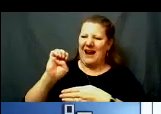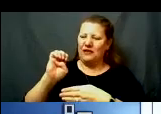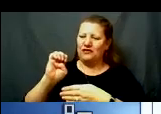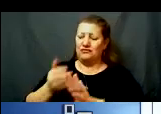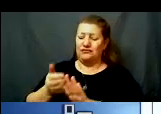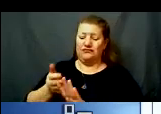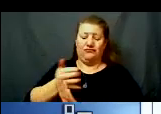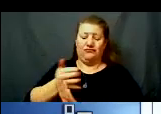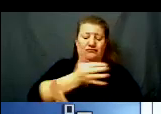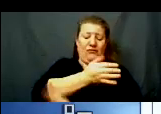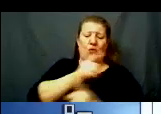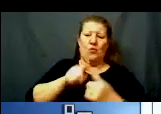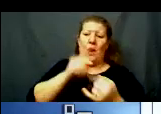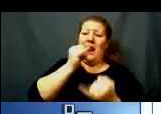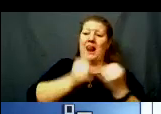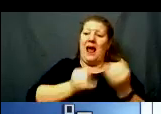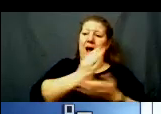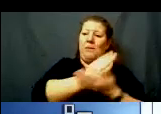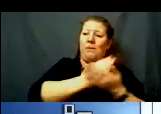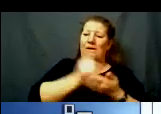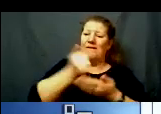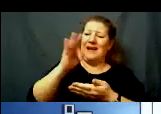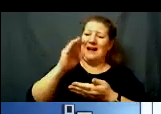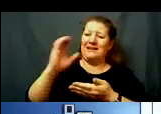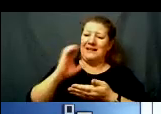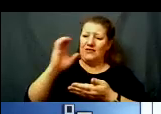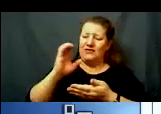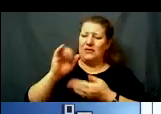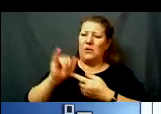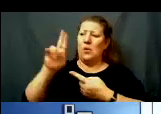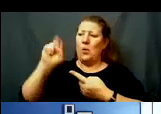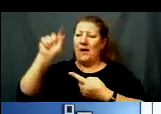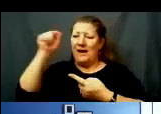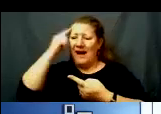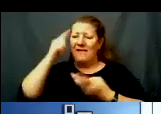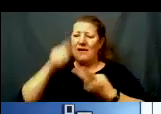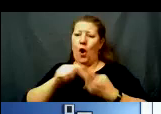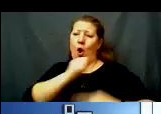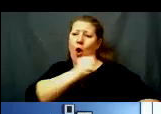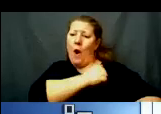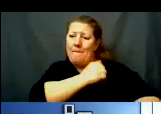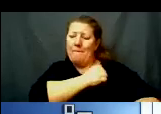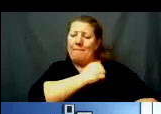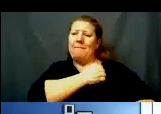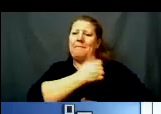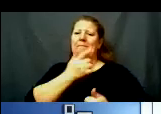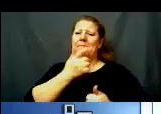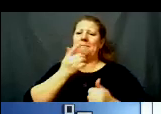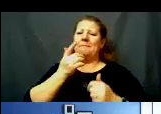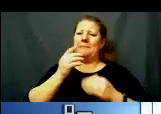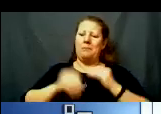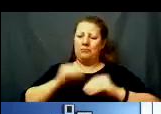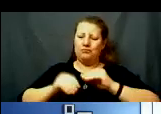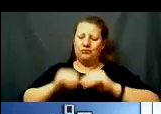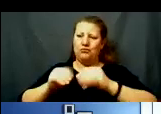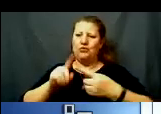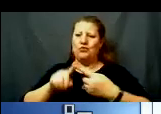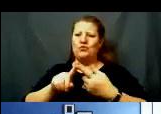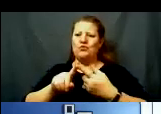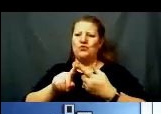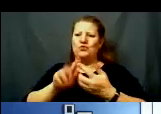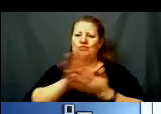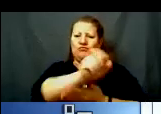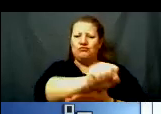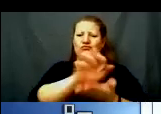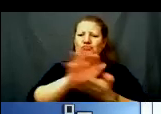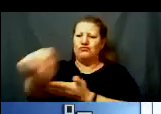19th century, when the US federal government, the army, was perpetrating and moving forward on extermination campaigns against